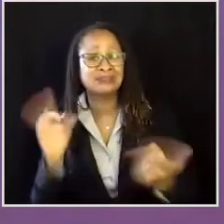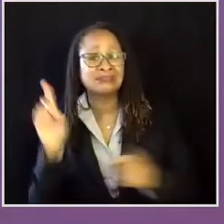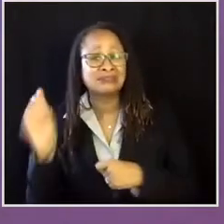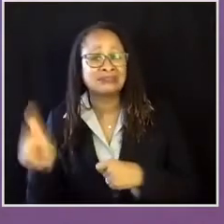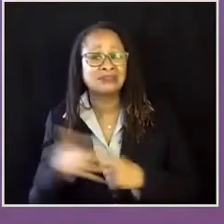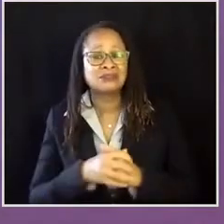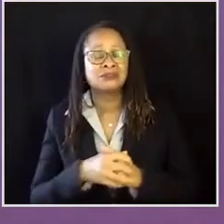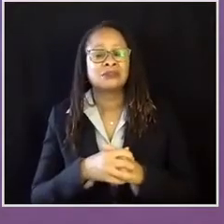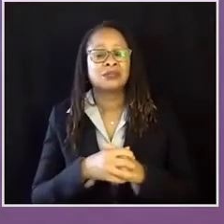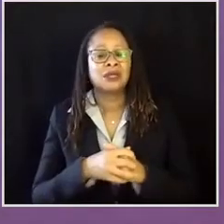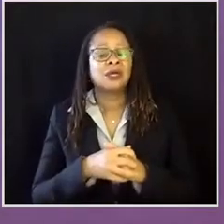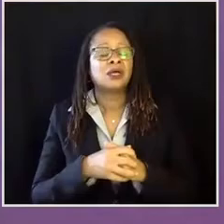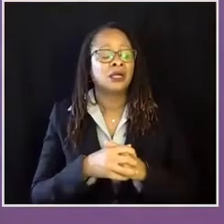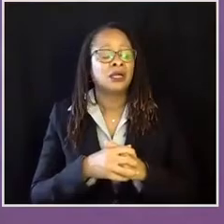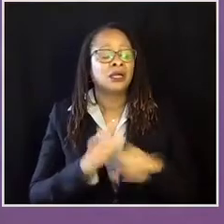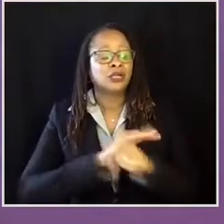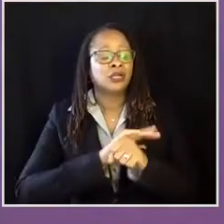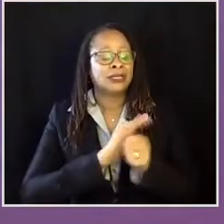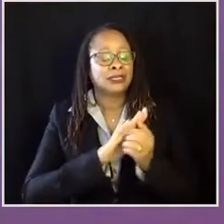Entire communities destroyed.